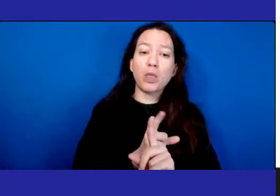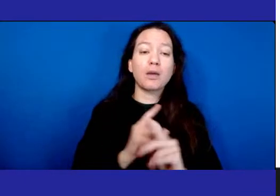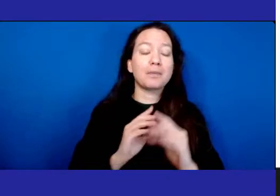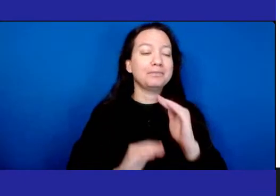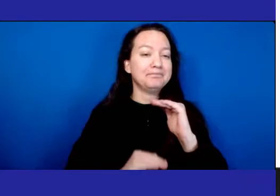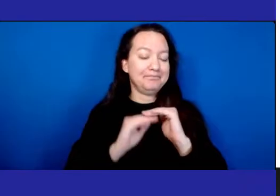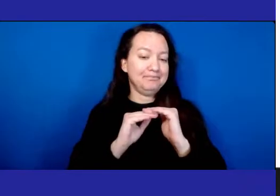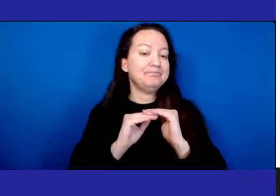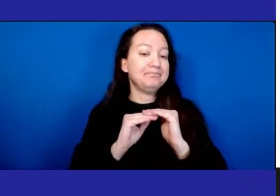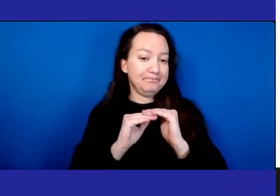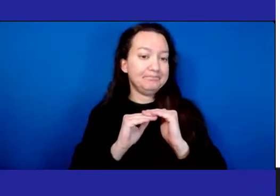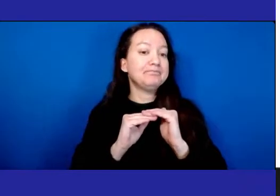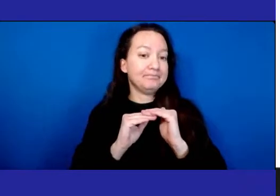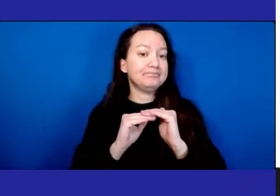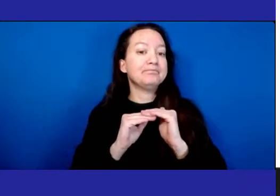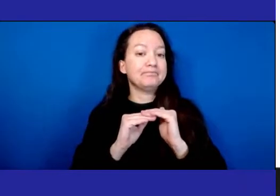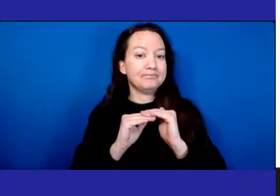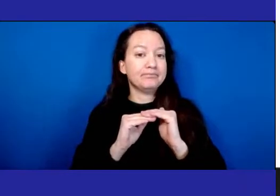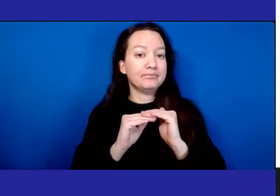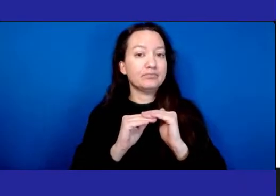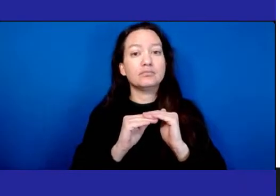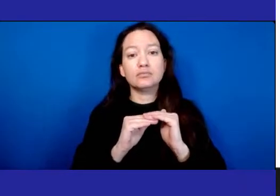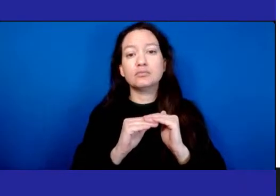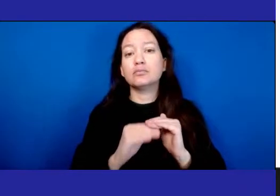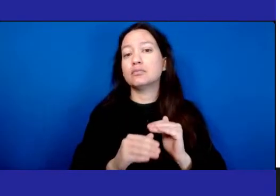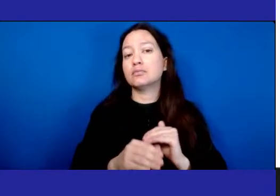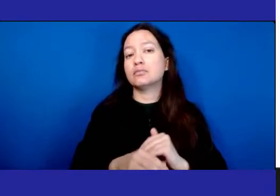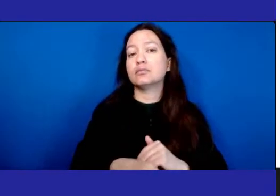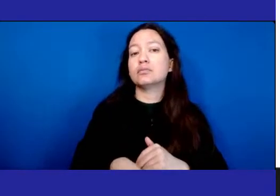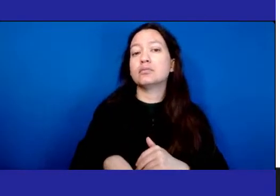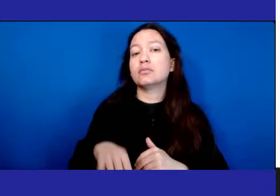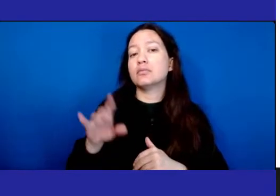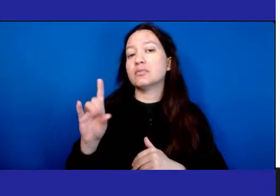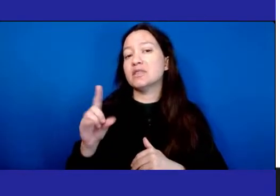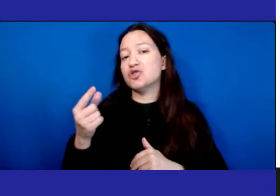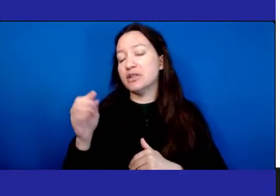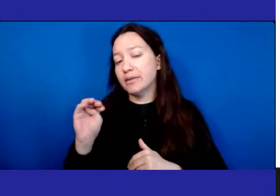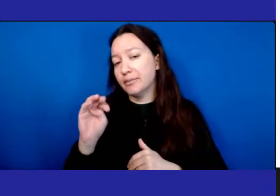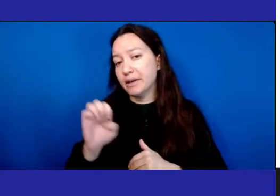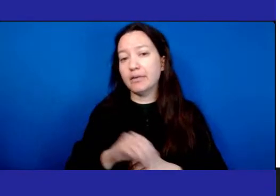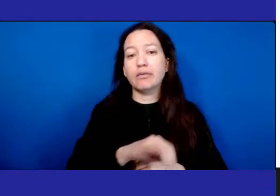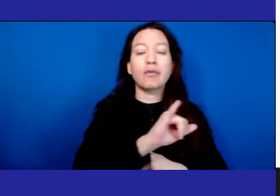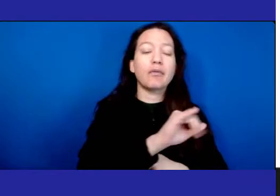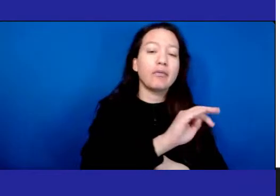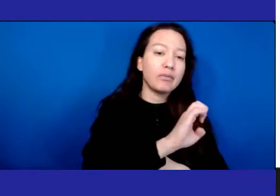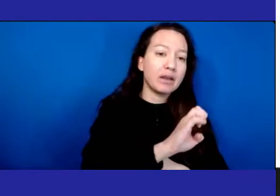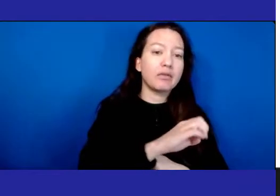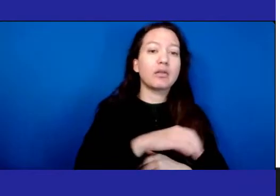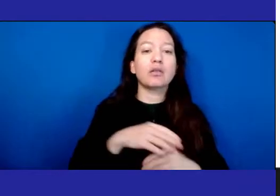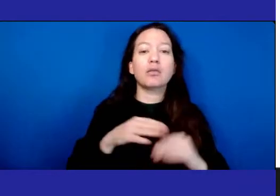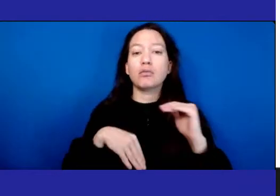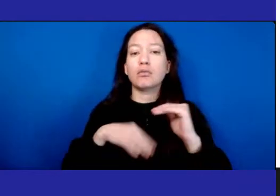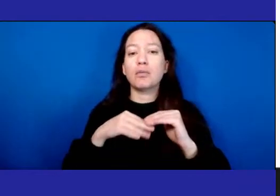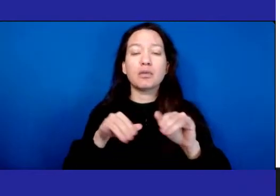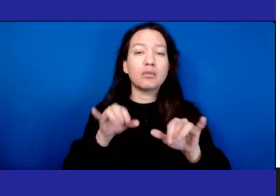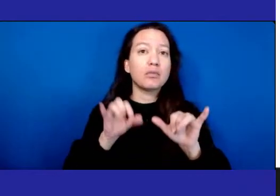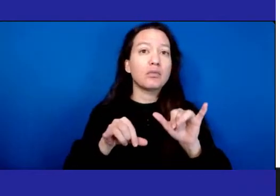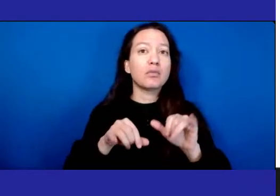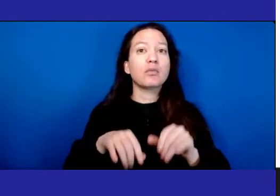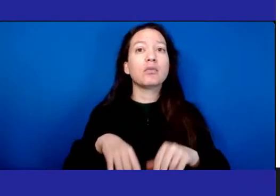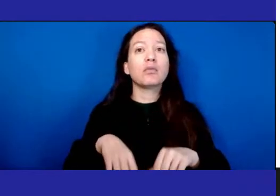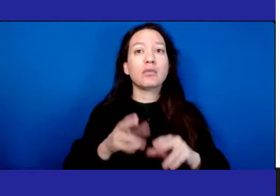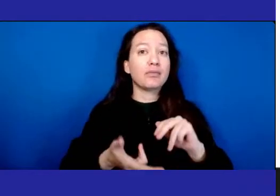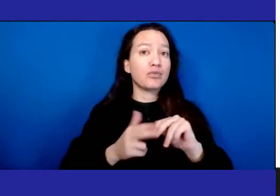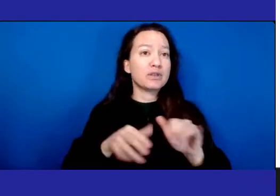maximize direct medical education and indirect medical education CAP slots, because by increasing it permanently, we increase federal